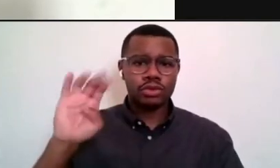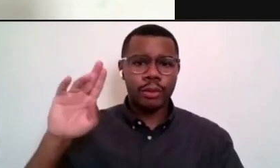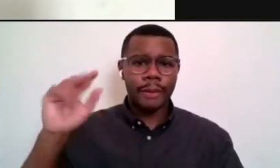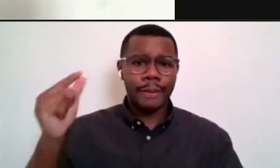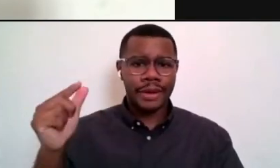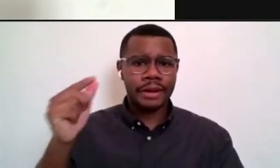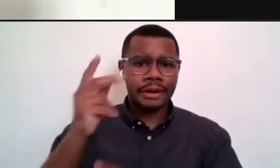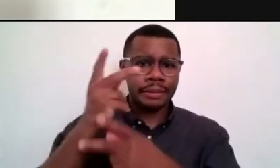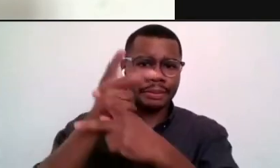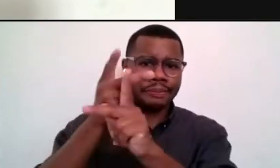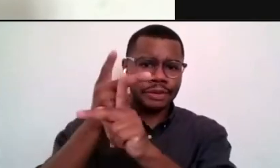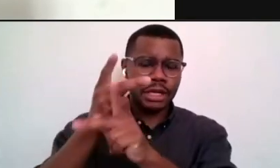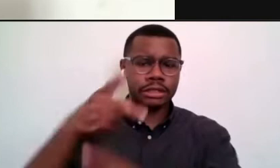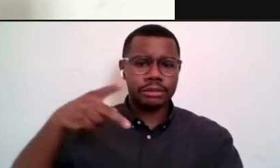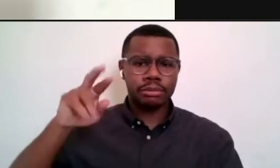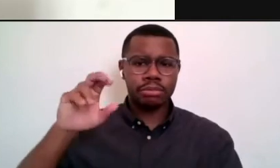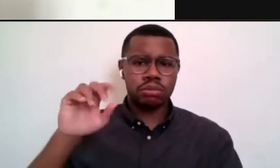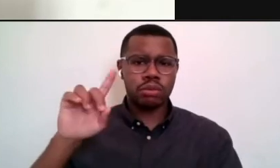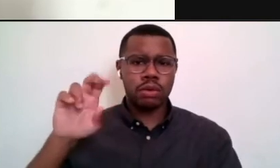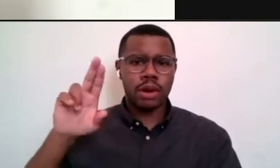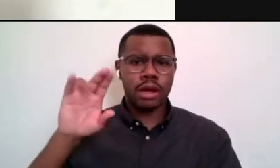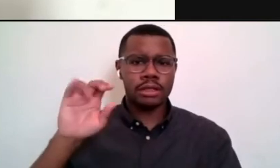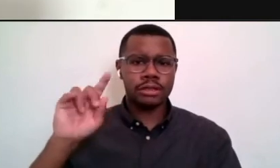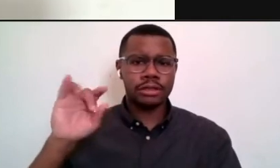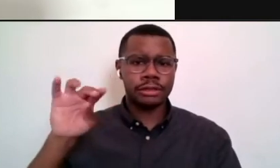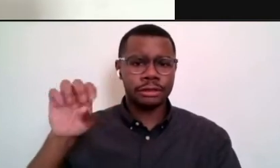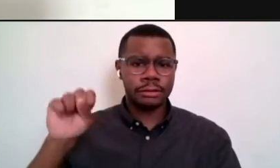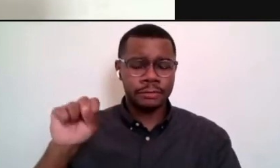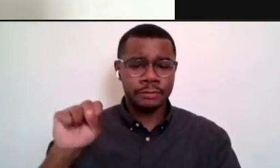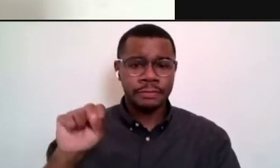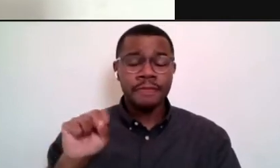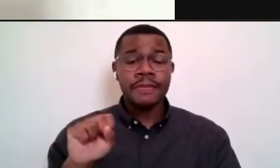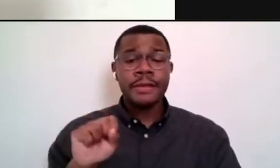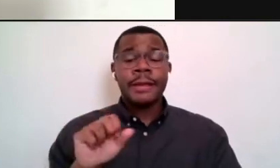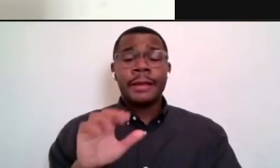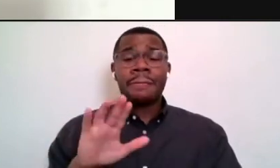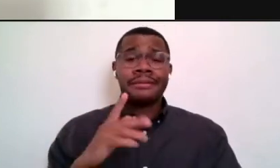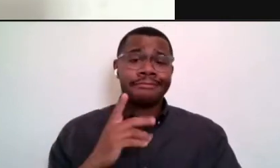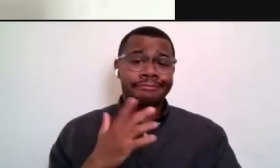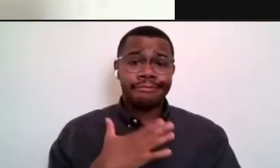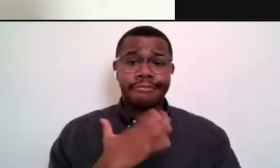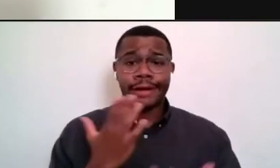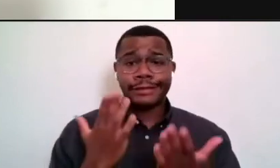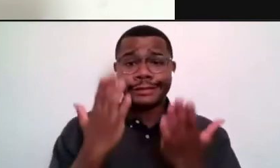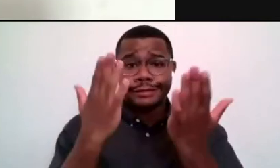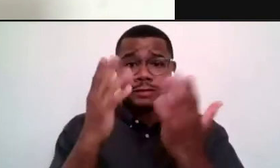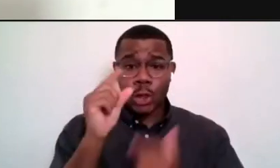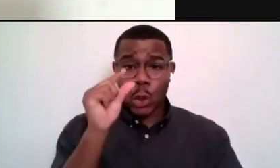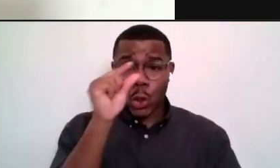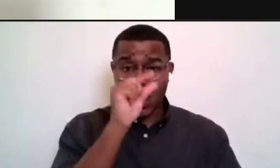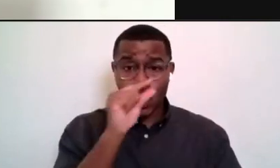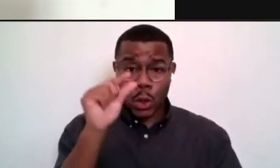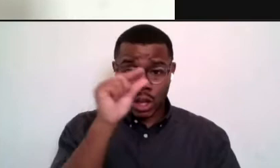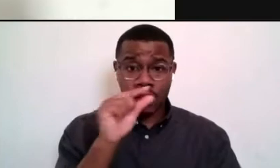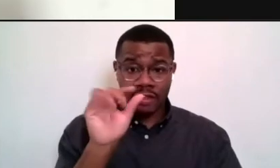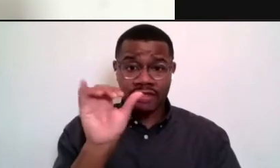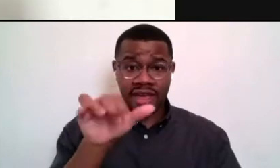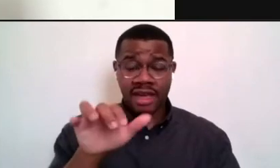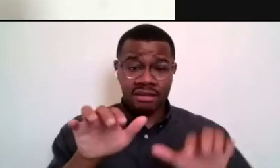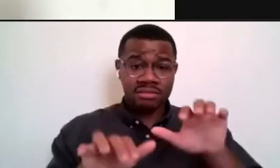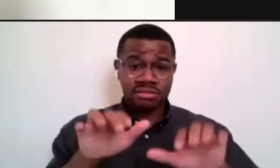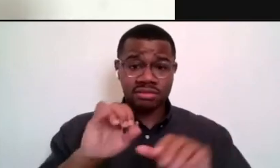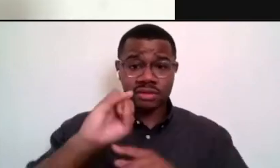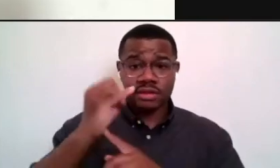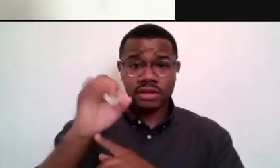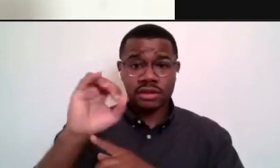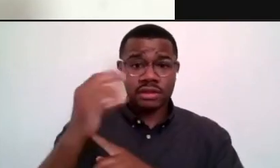Productions. You know, I would say Google it, you know, John O'Neill story circle. Yes.